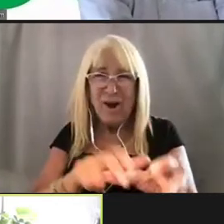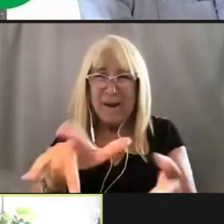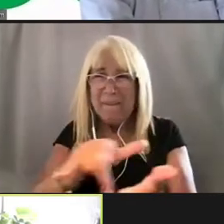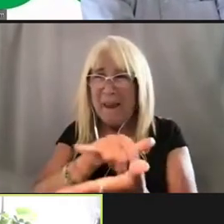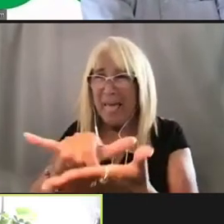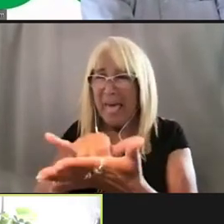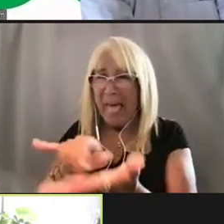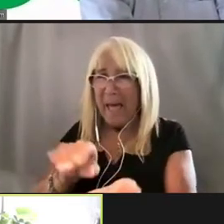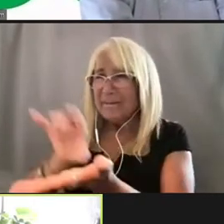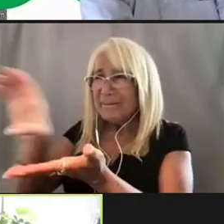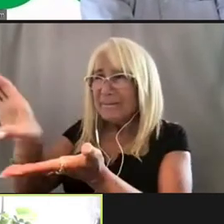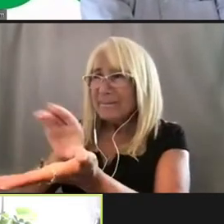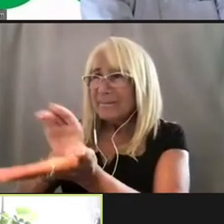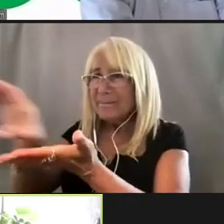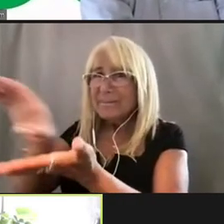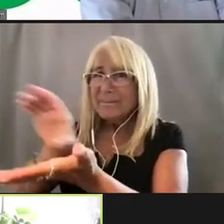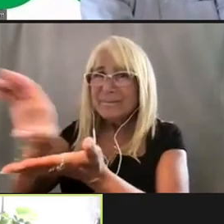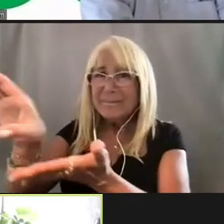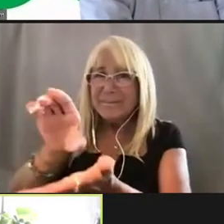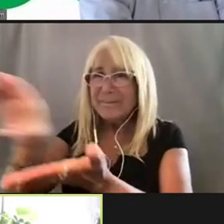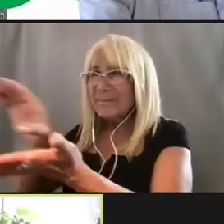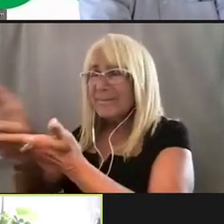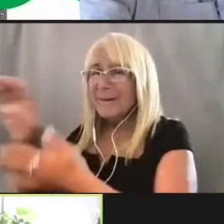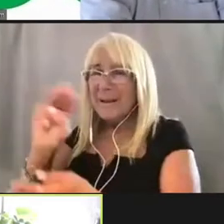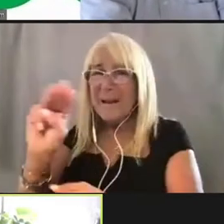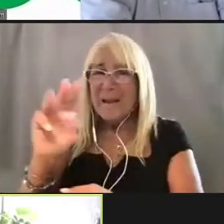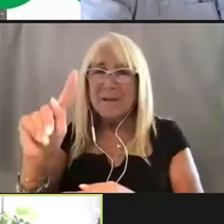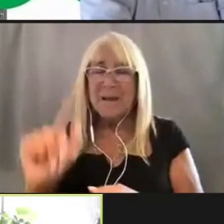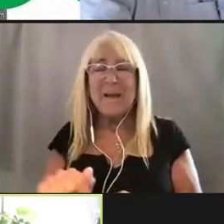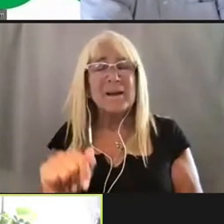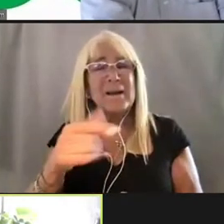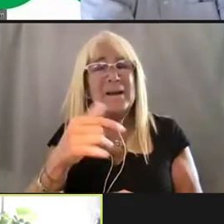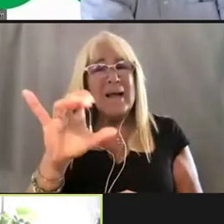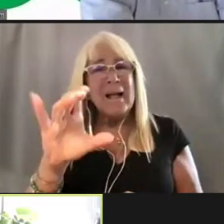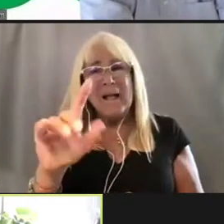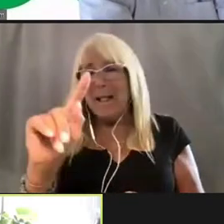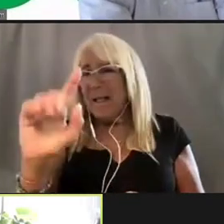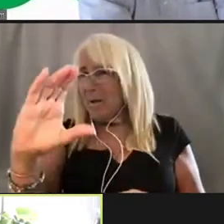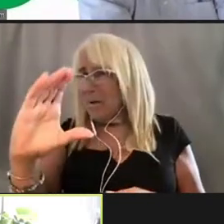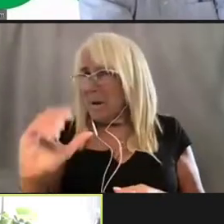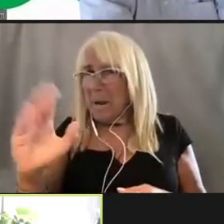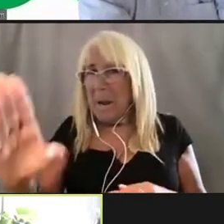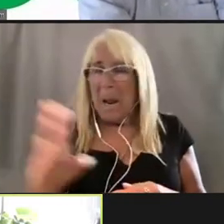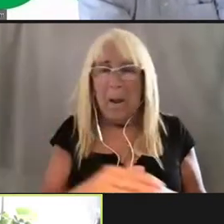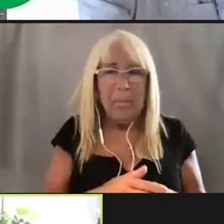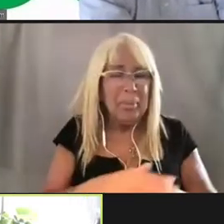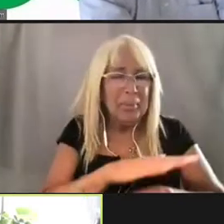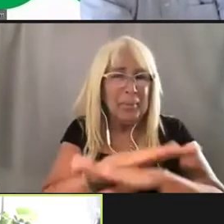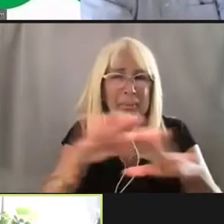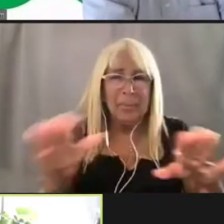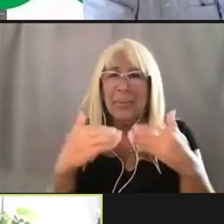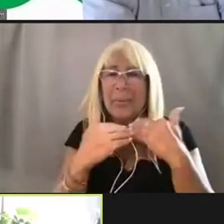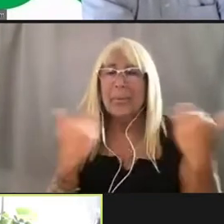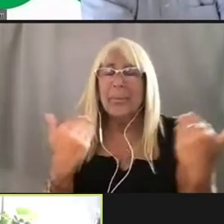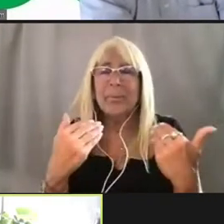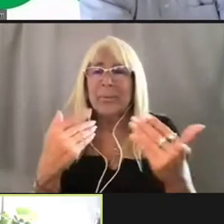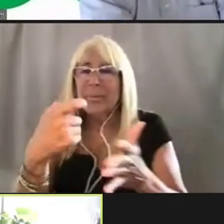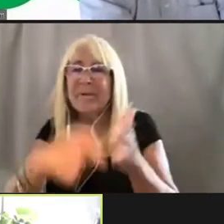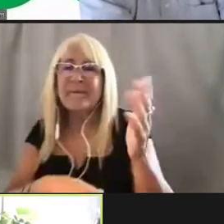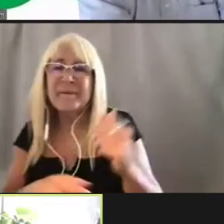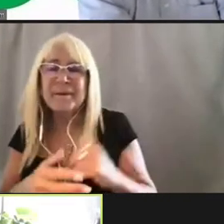suggest we exam from us the Yellow Cab from another fee because it will be